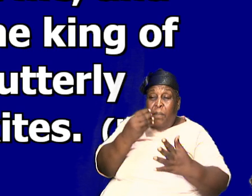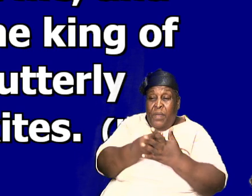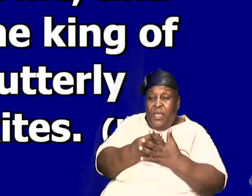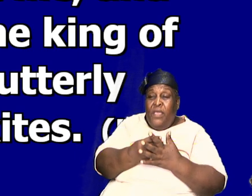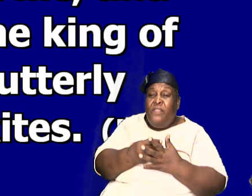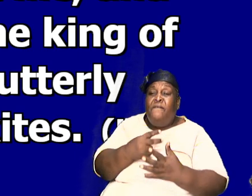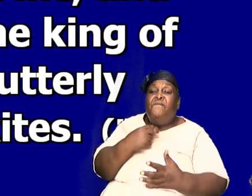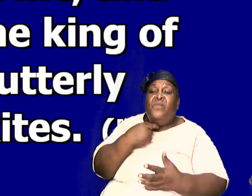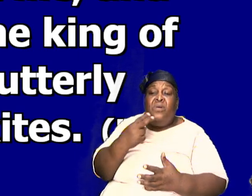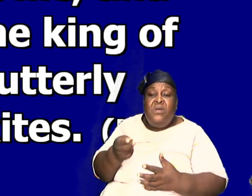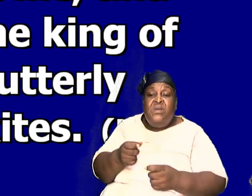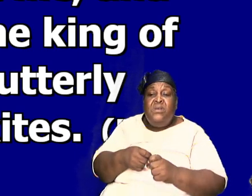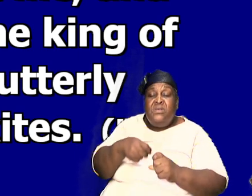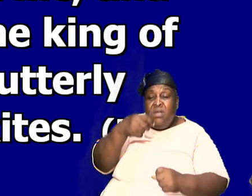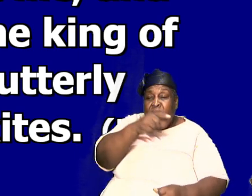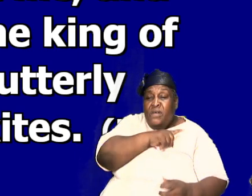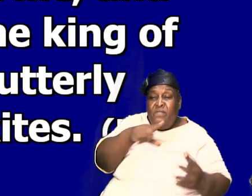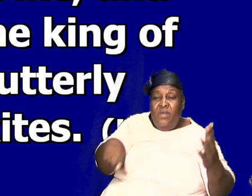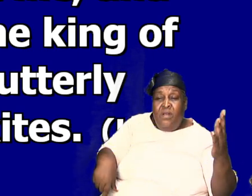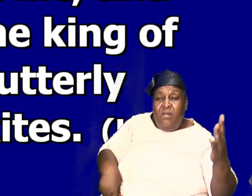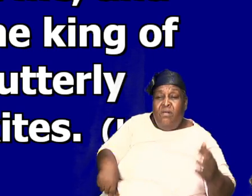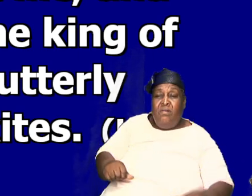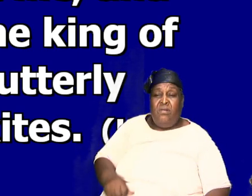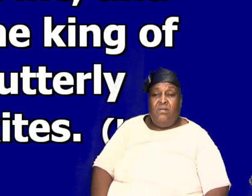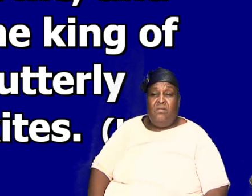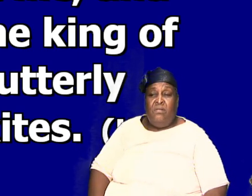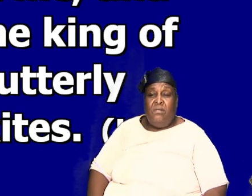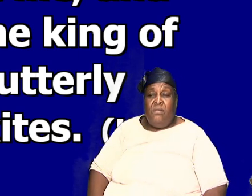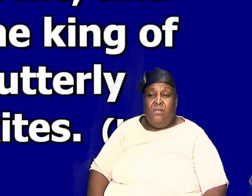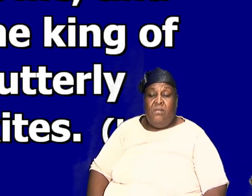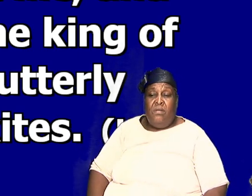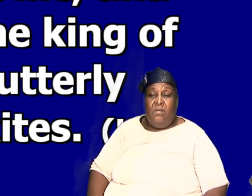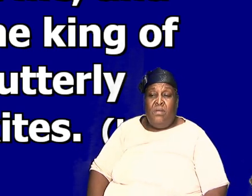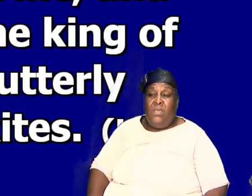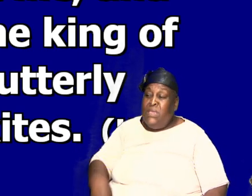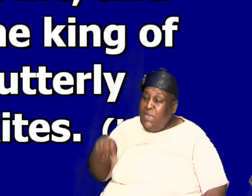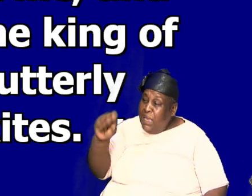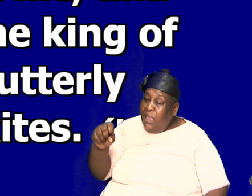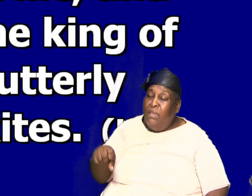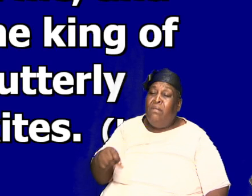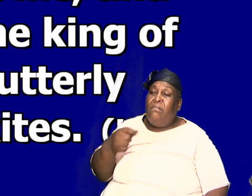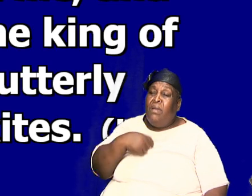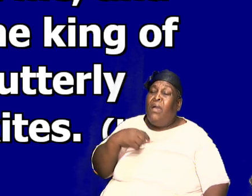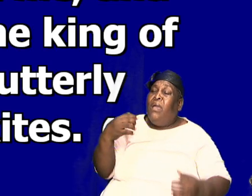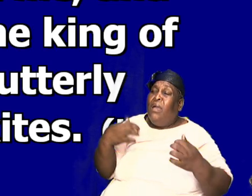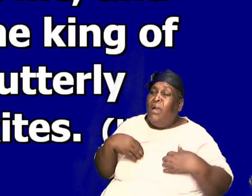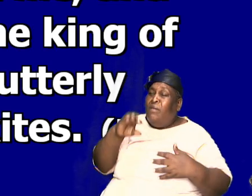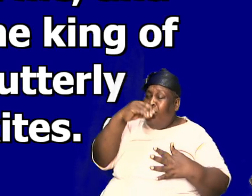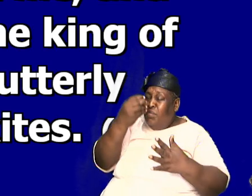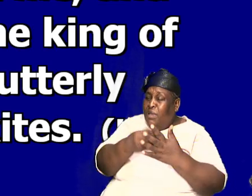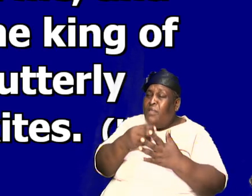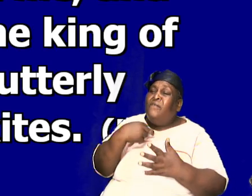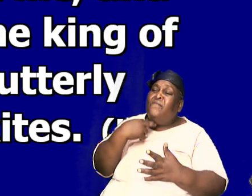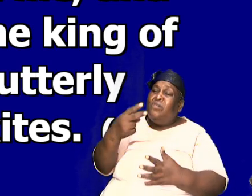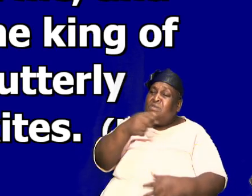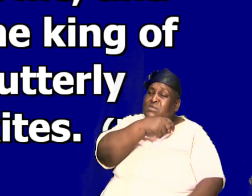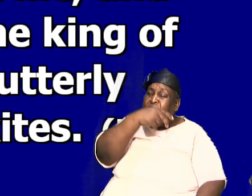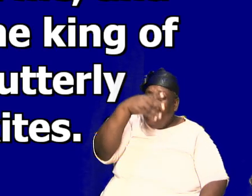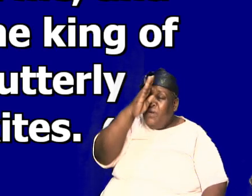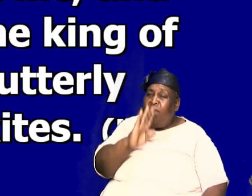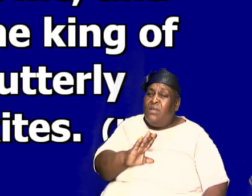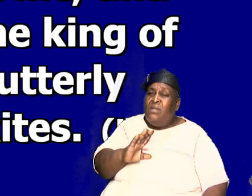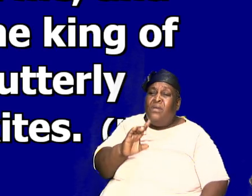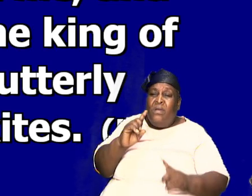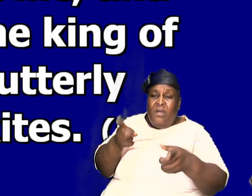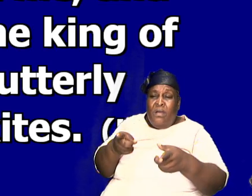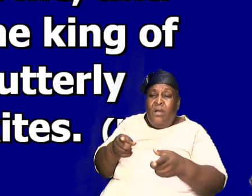you didn't do the command. In 10 years, I have obeyed the voice of the Lord and have gone the way